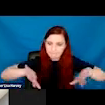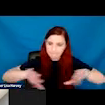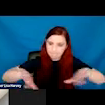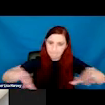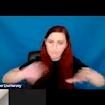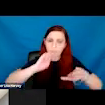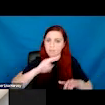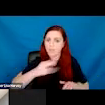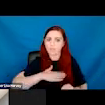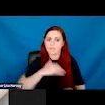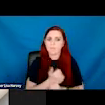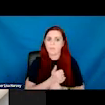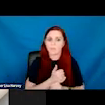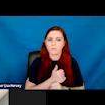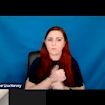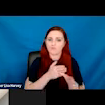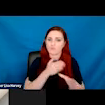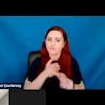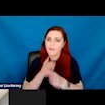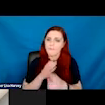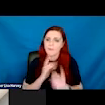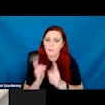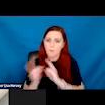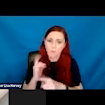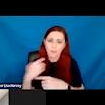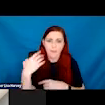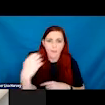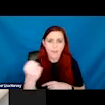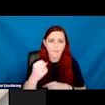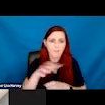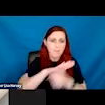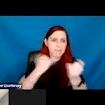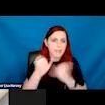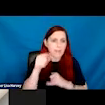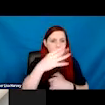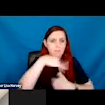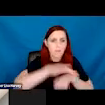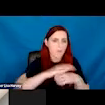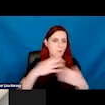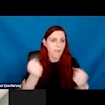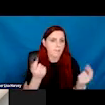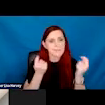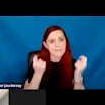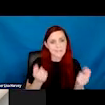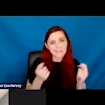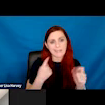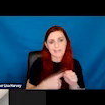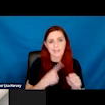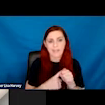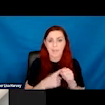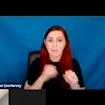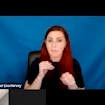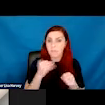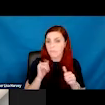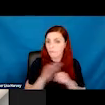about the traffic flow. You know, there are places like this where you have seating, again, possibly for older